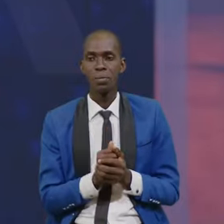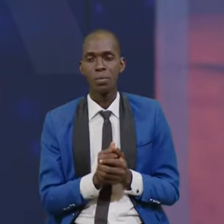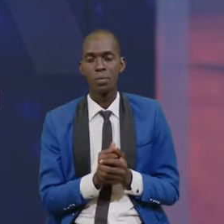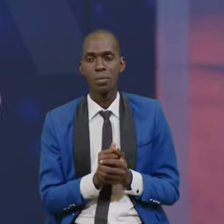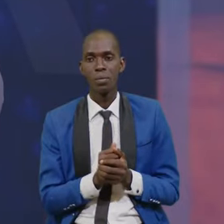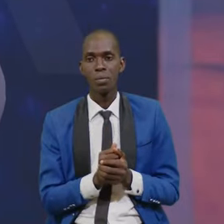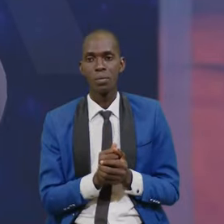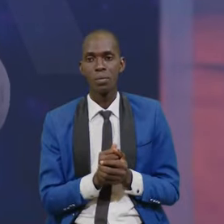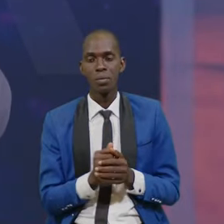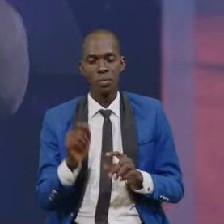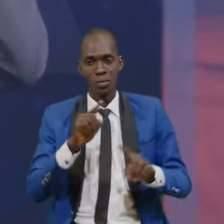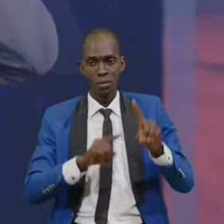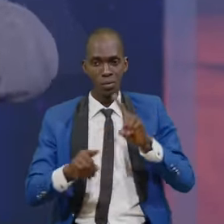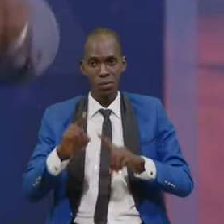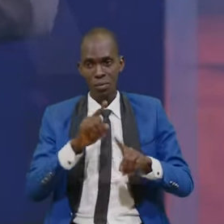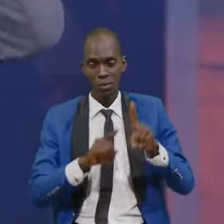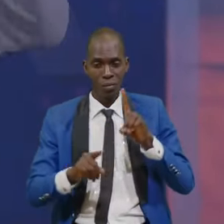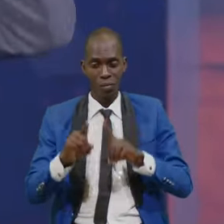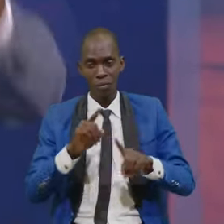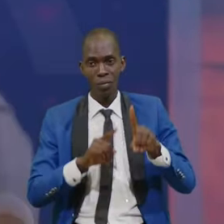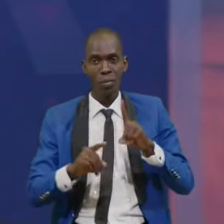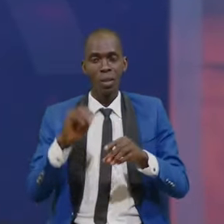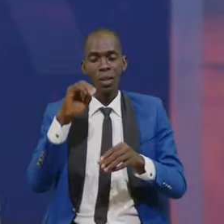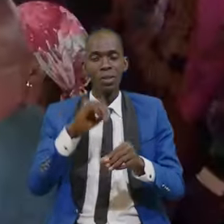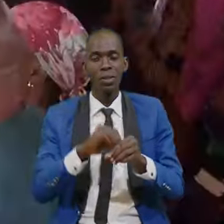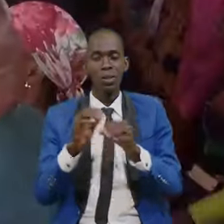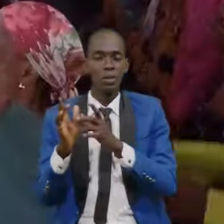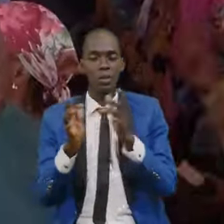Say, in Jesus' name I pray. In